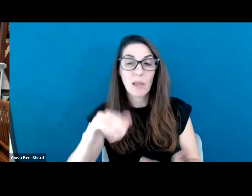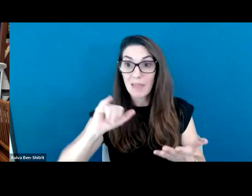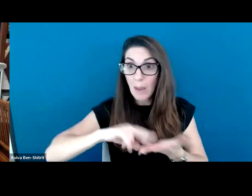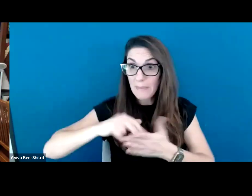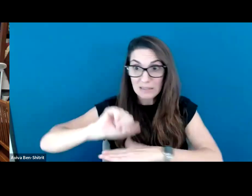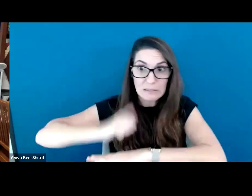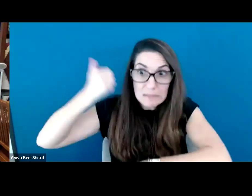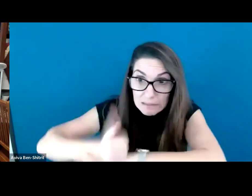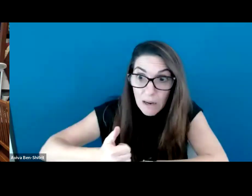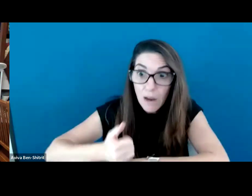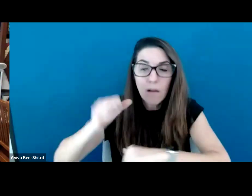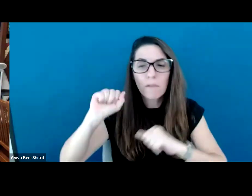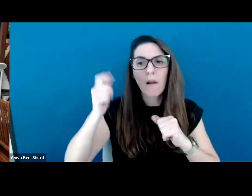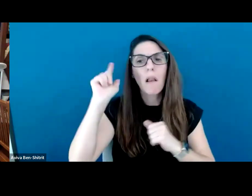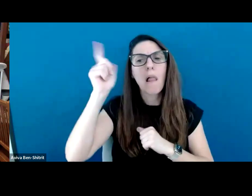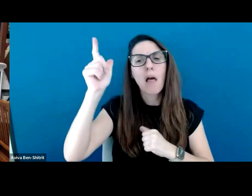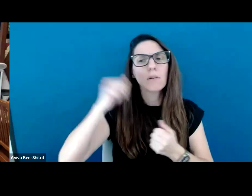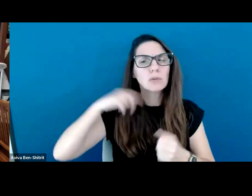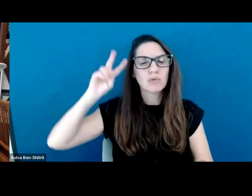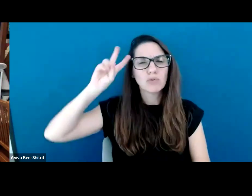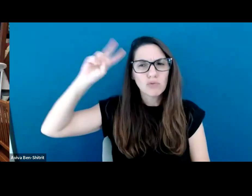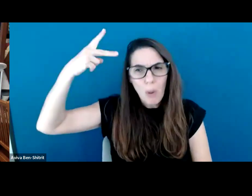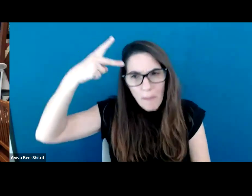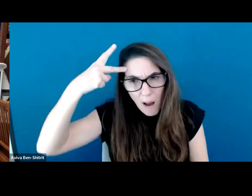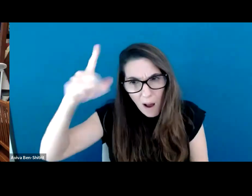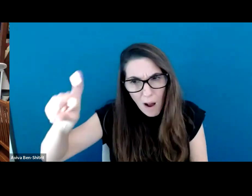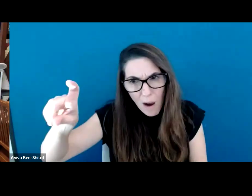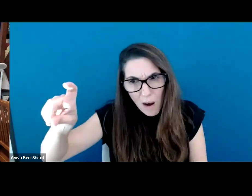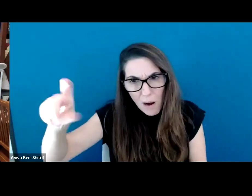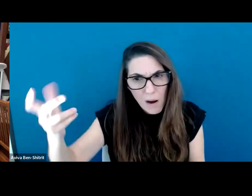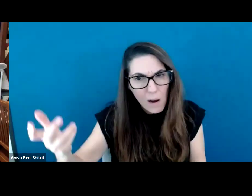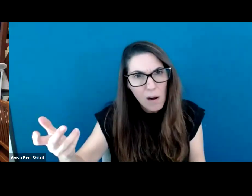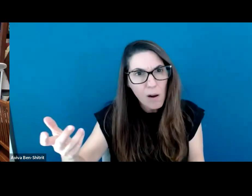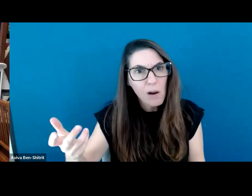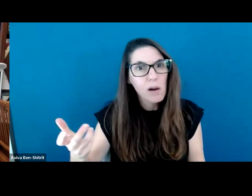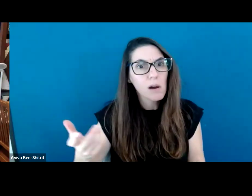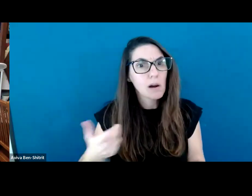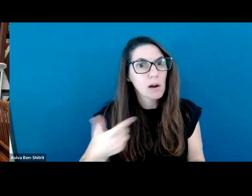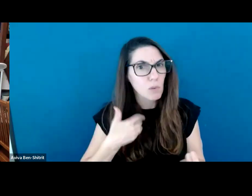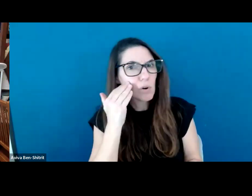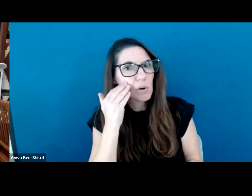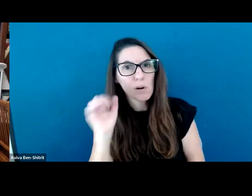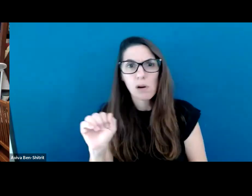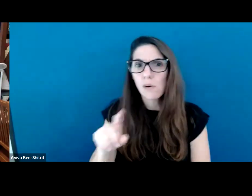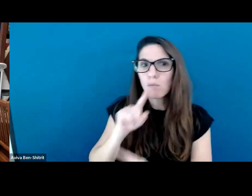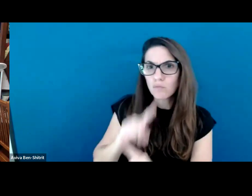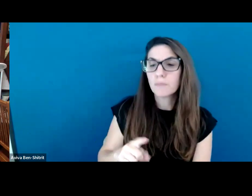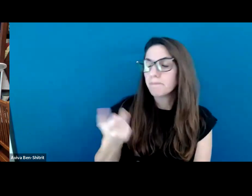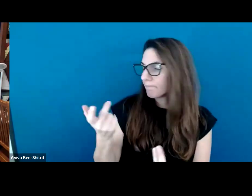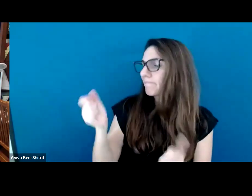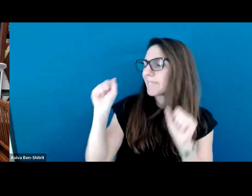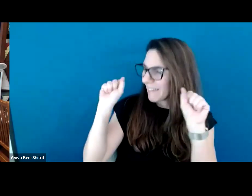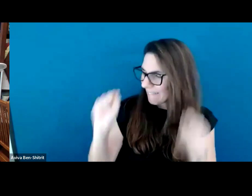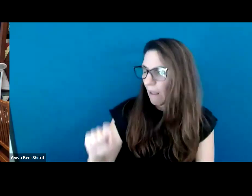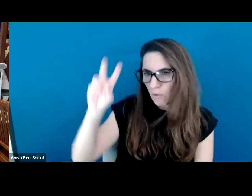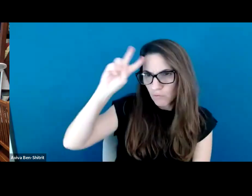change our minds in a couple of, yeah. If you could talk about that, I would appreciate that. Yeah, I'd love to. So we can always change our minds. So